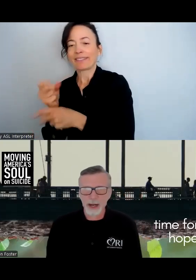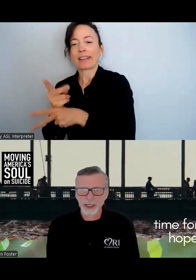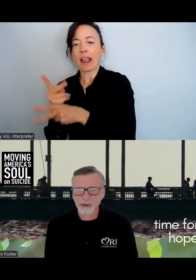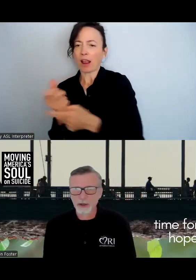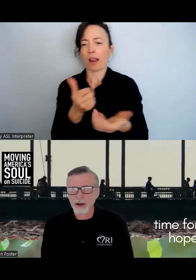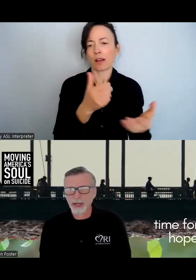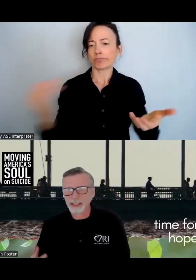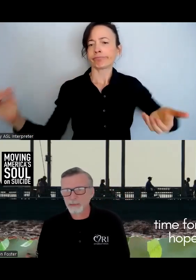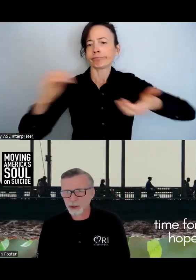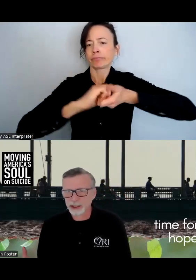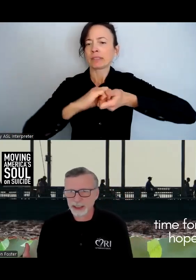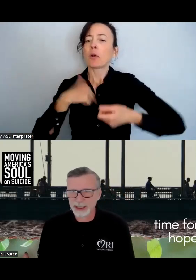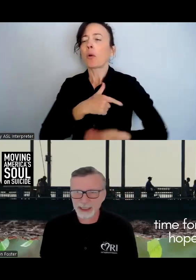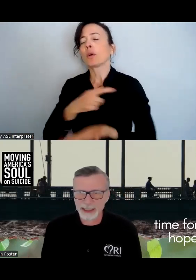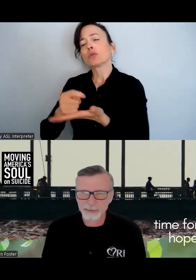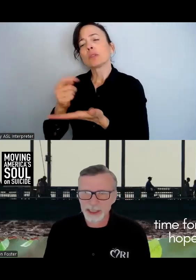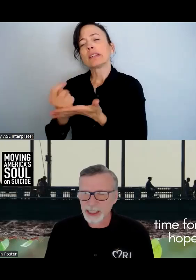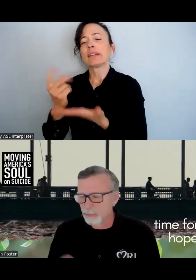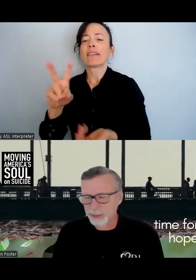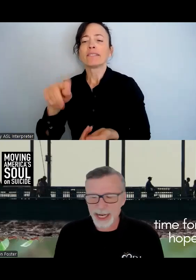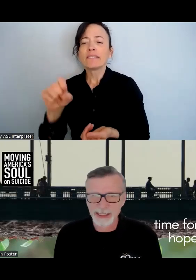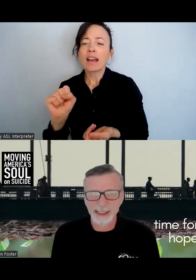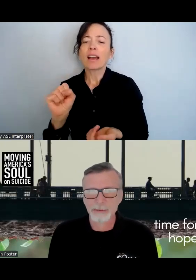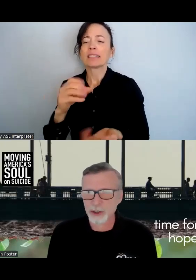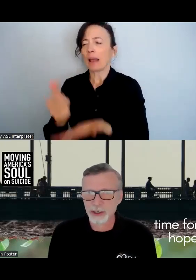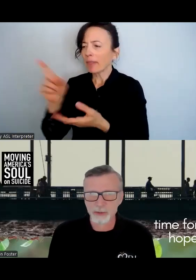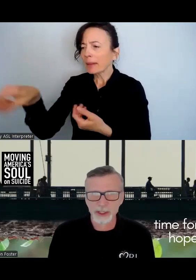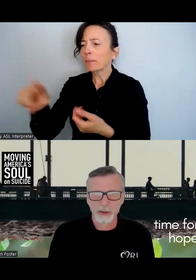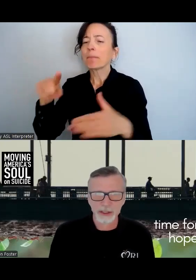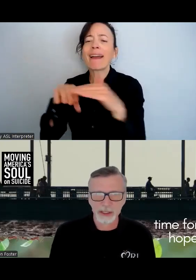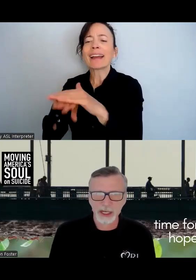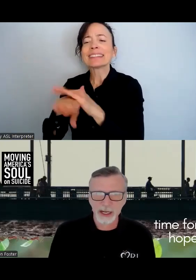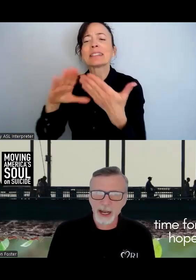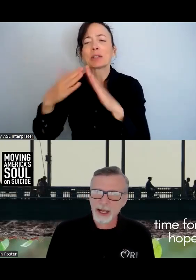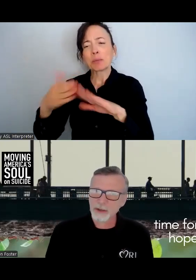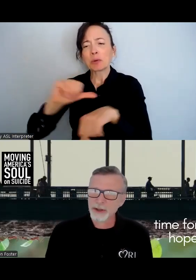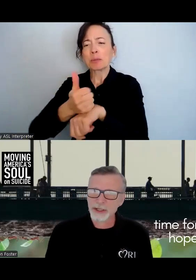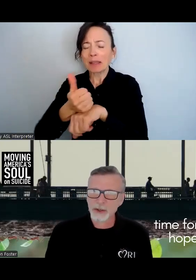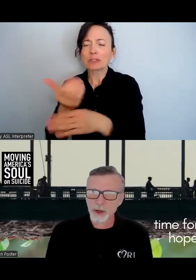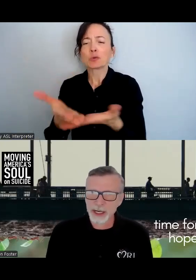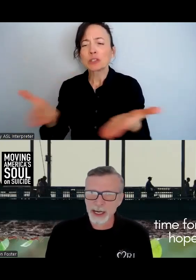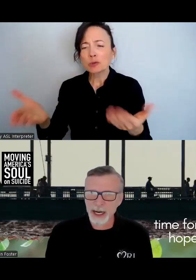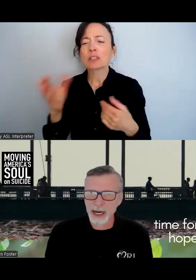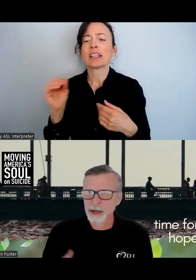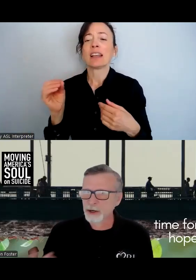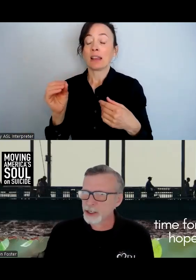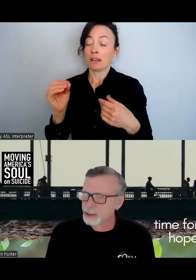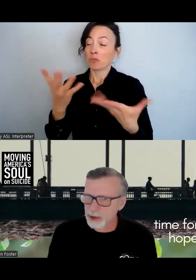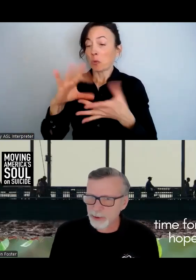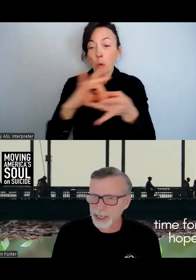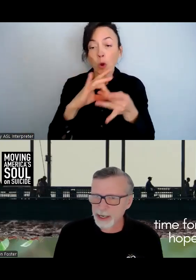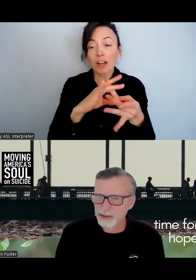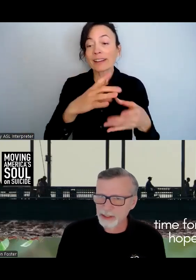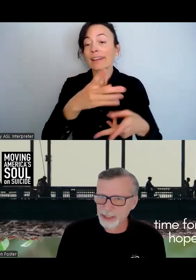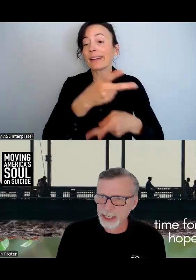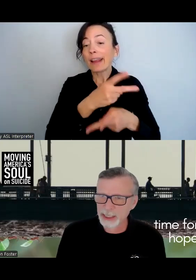guide families through complex emotions and systems and help them access communities' resources. And so whether it's coordinating care, encouraging